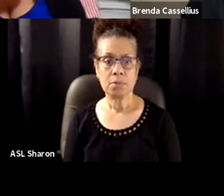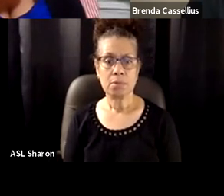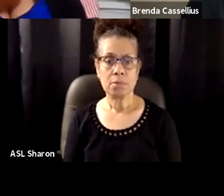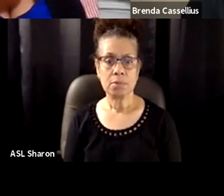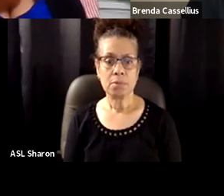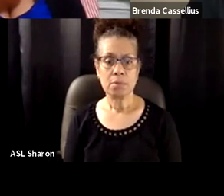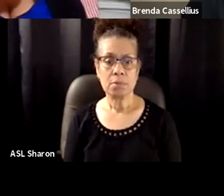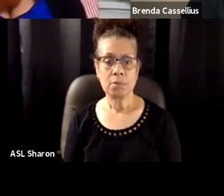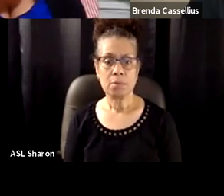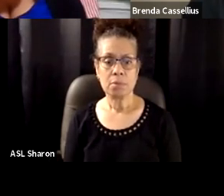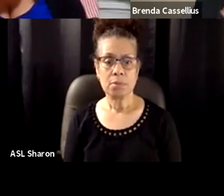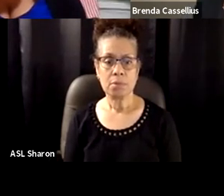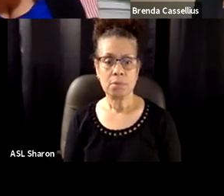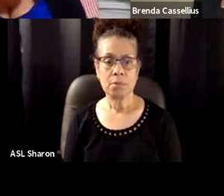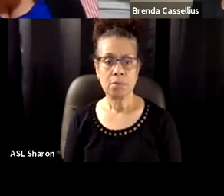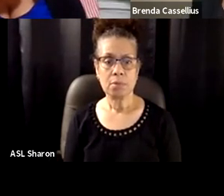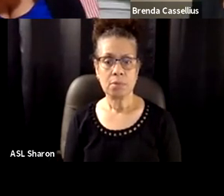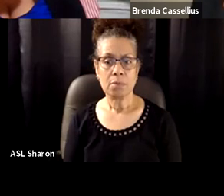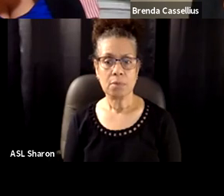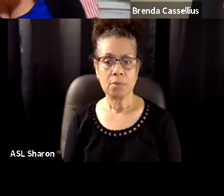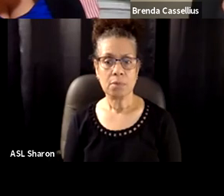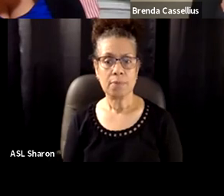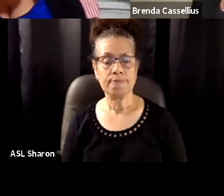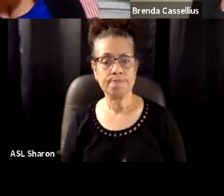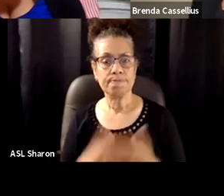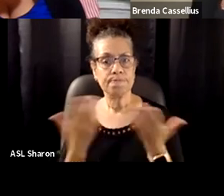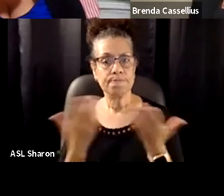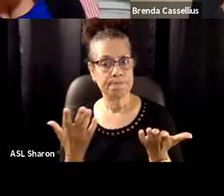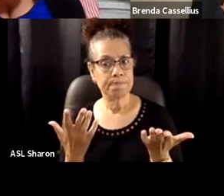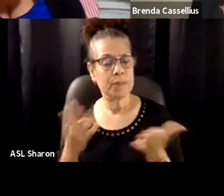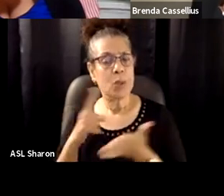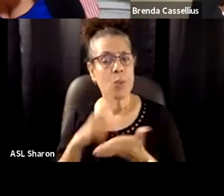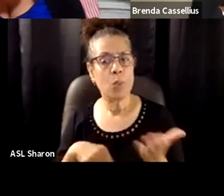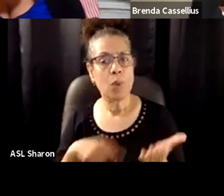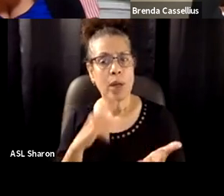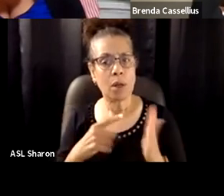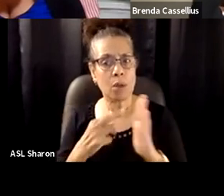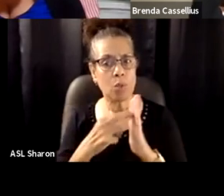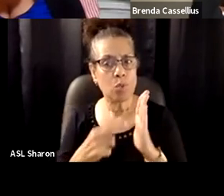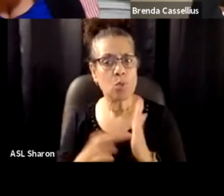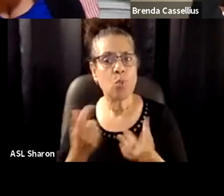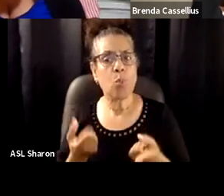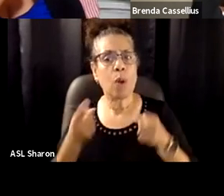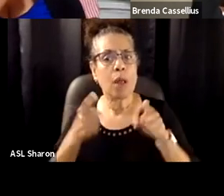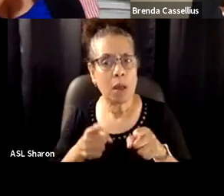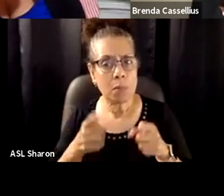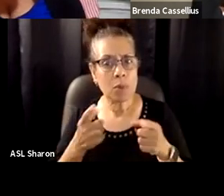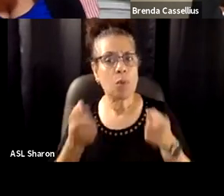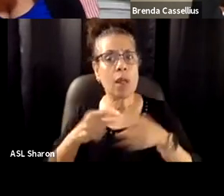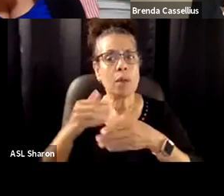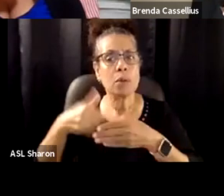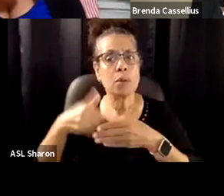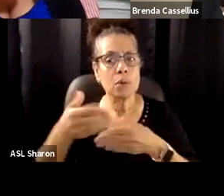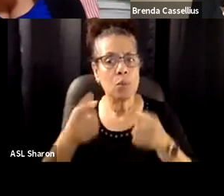another concern that i have is what is the protocol i'm not aware what happens when a